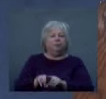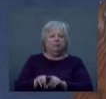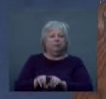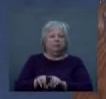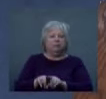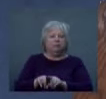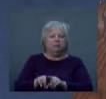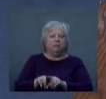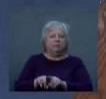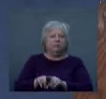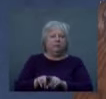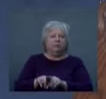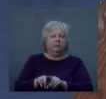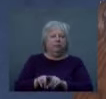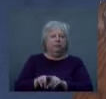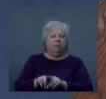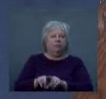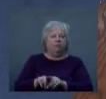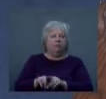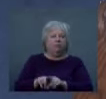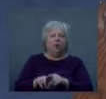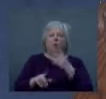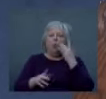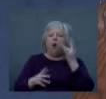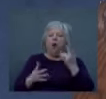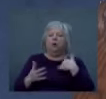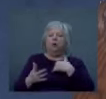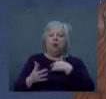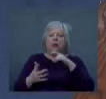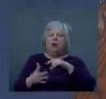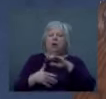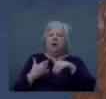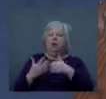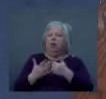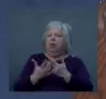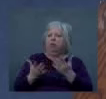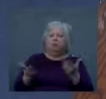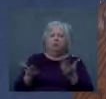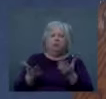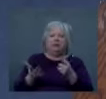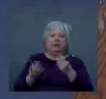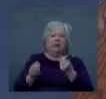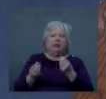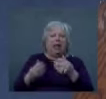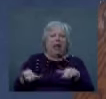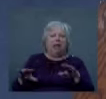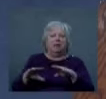What are we needing all this land for? And